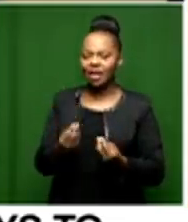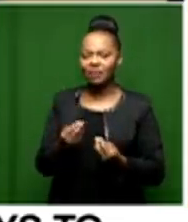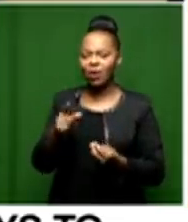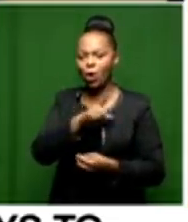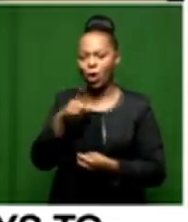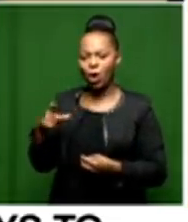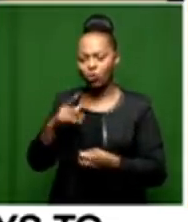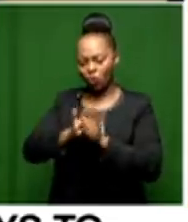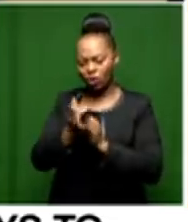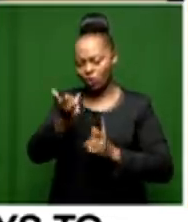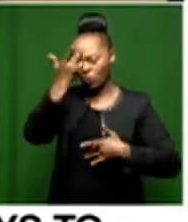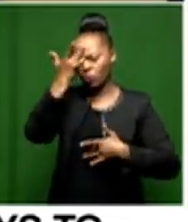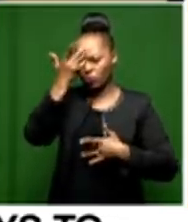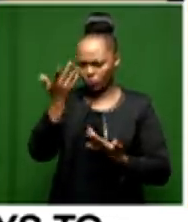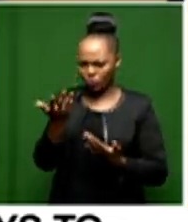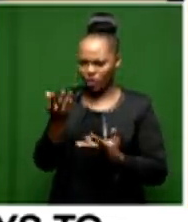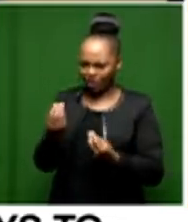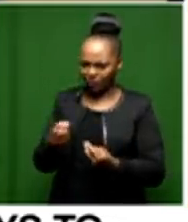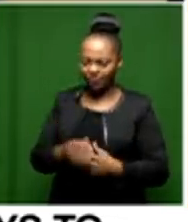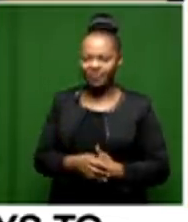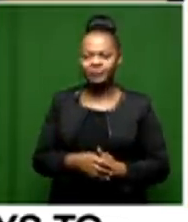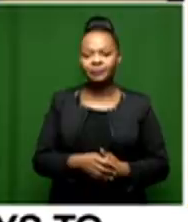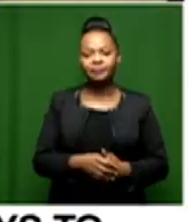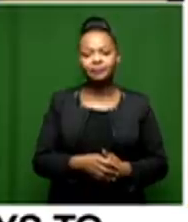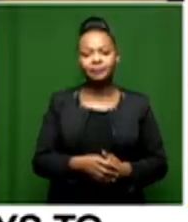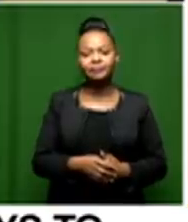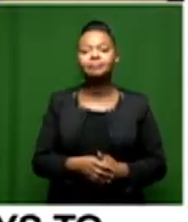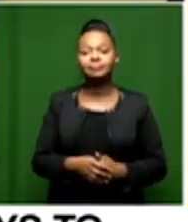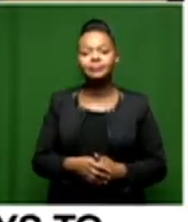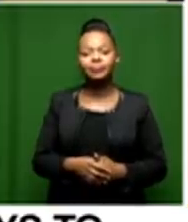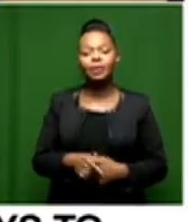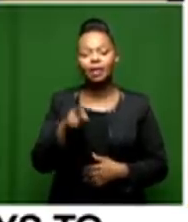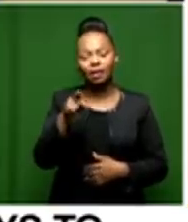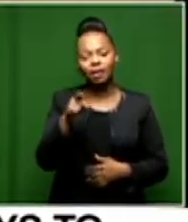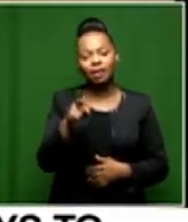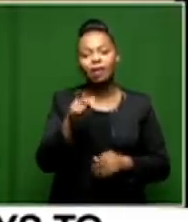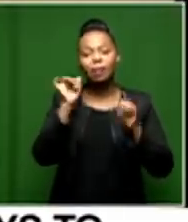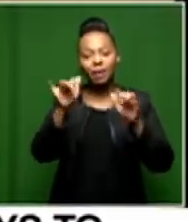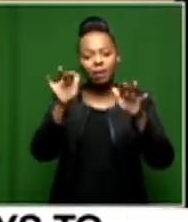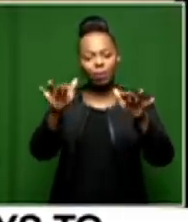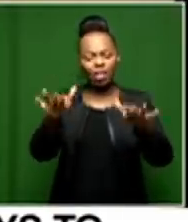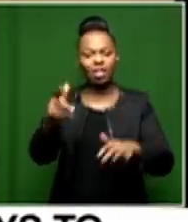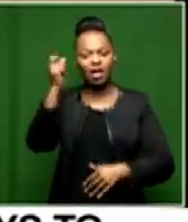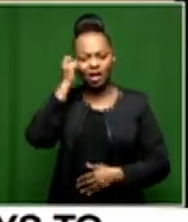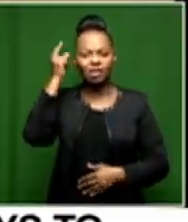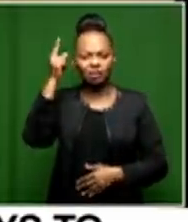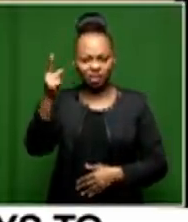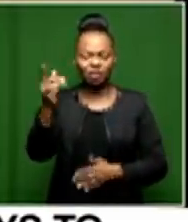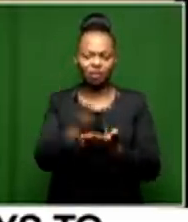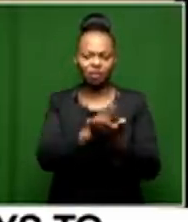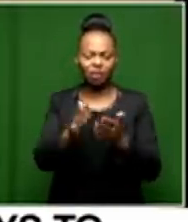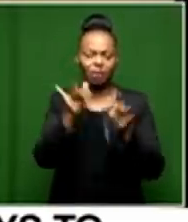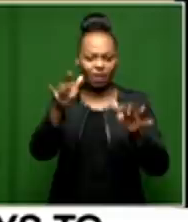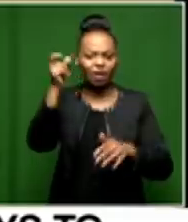patience. Hopefully it will come right. And ask for help. There are people who understand and are